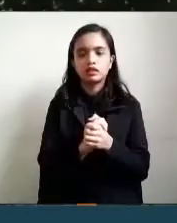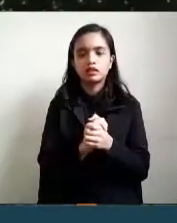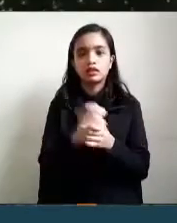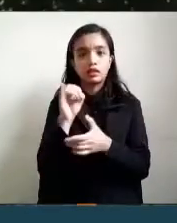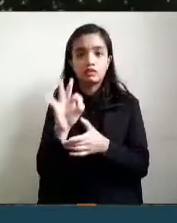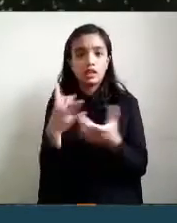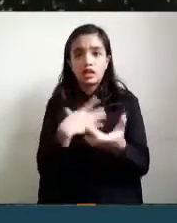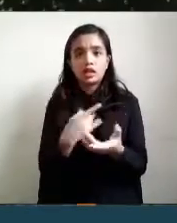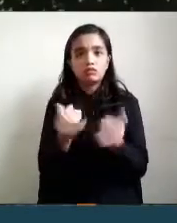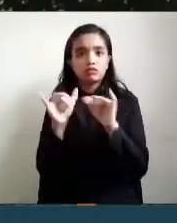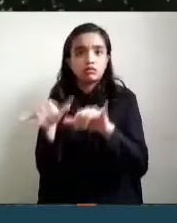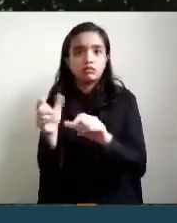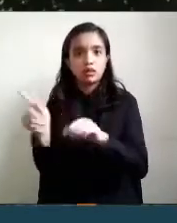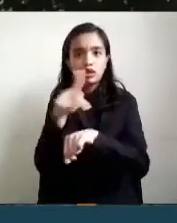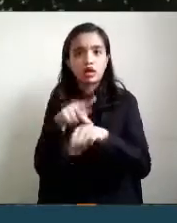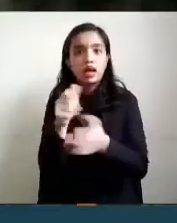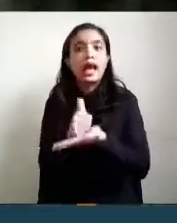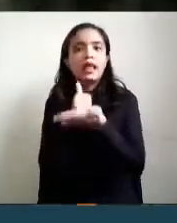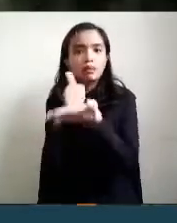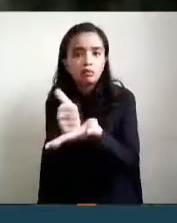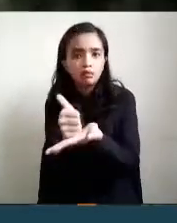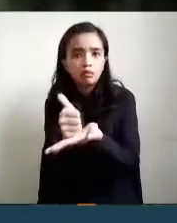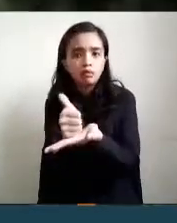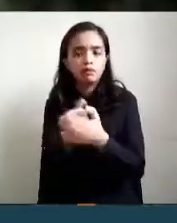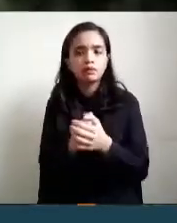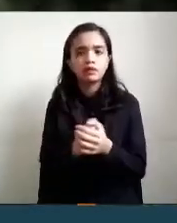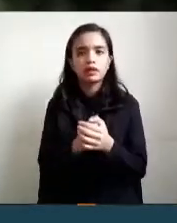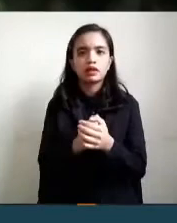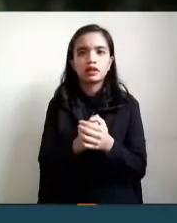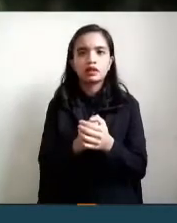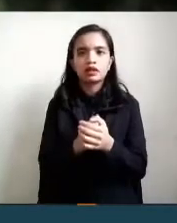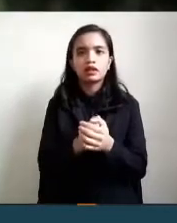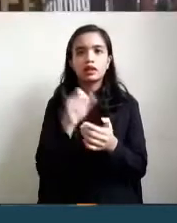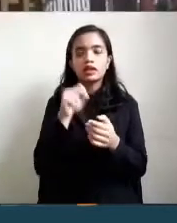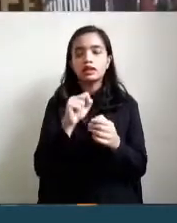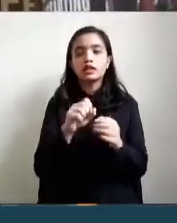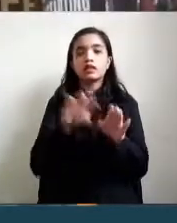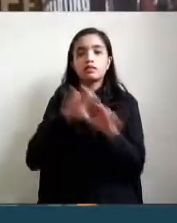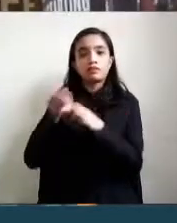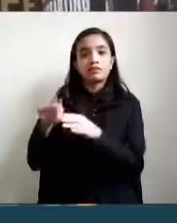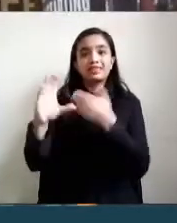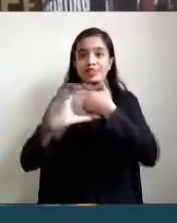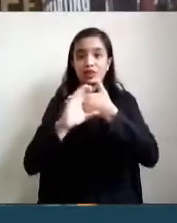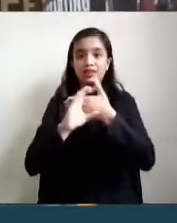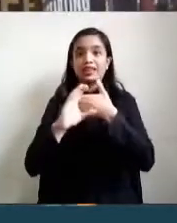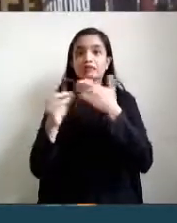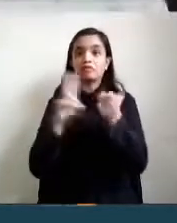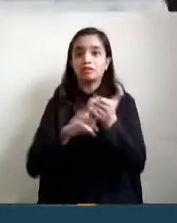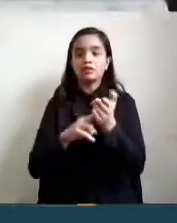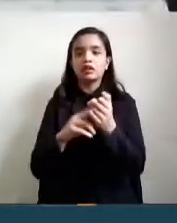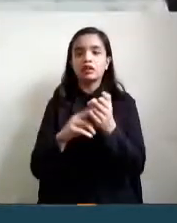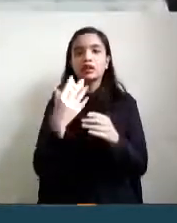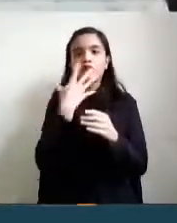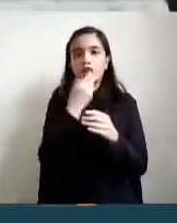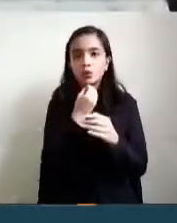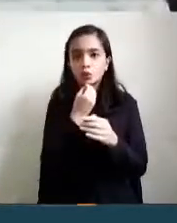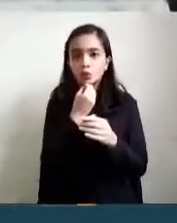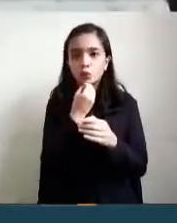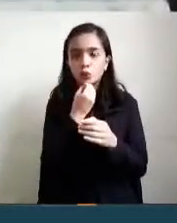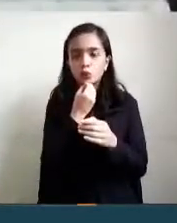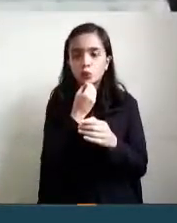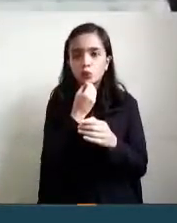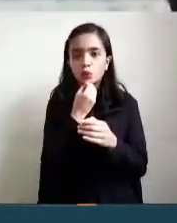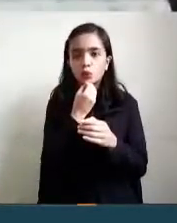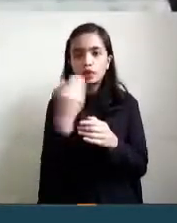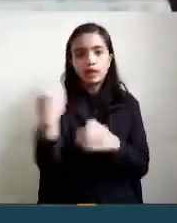Philippines to help out. But only those that have a contract that they've signed and have already have not